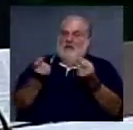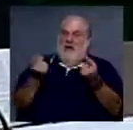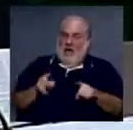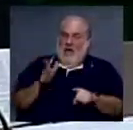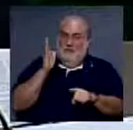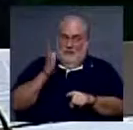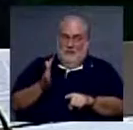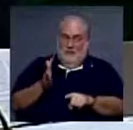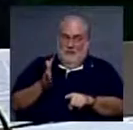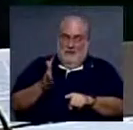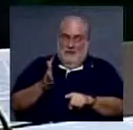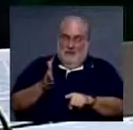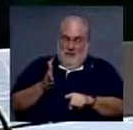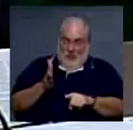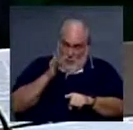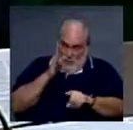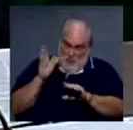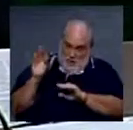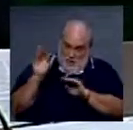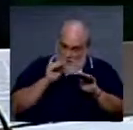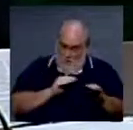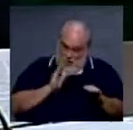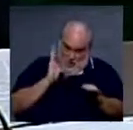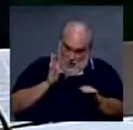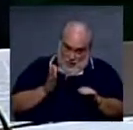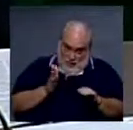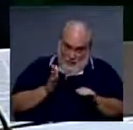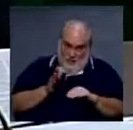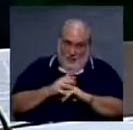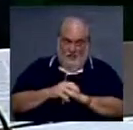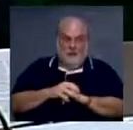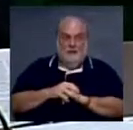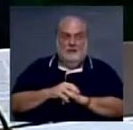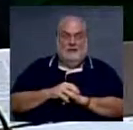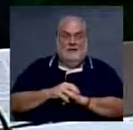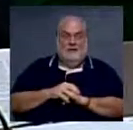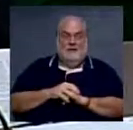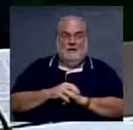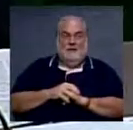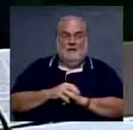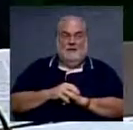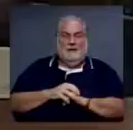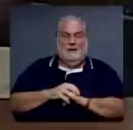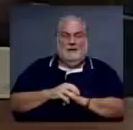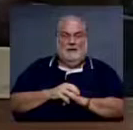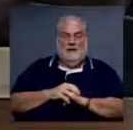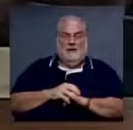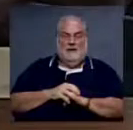Is that going to be moved very quickly? Mayor.